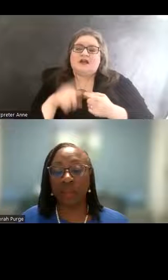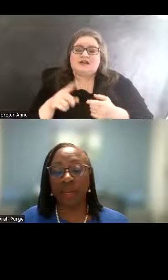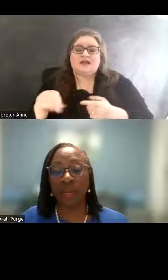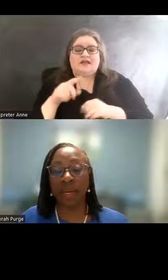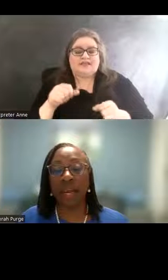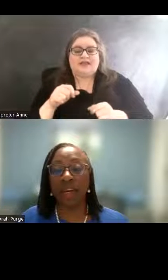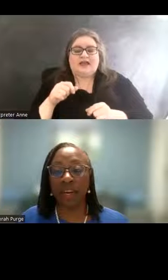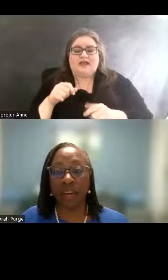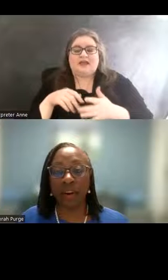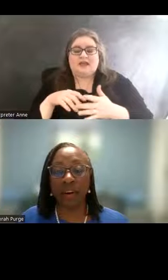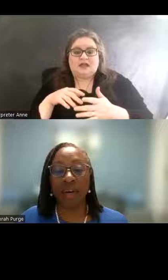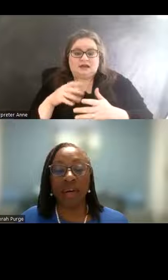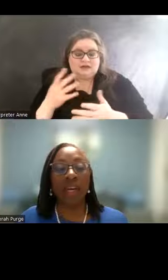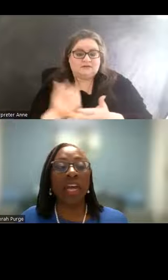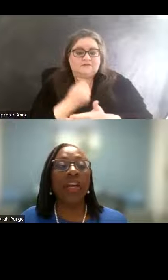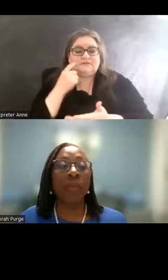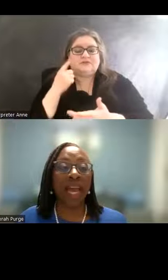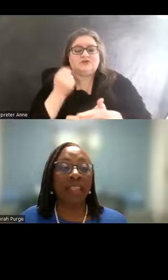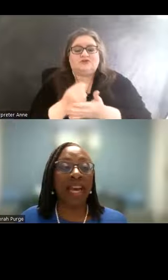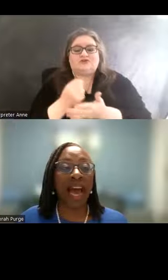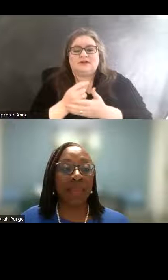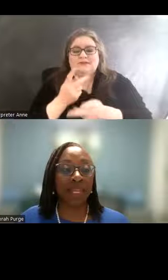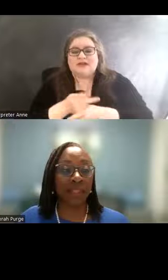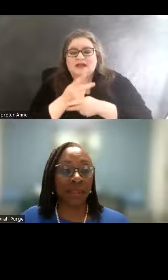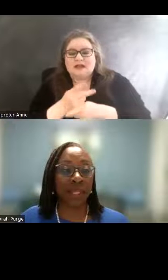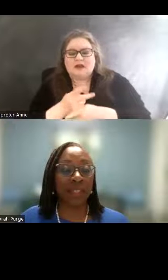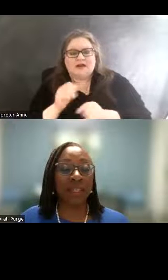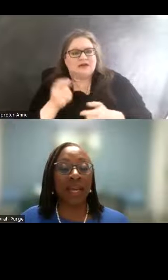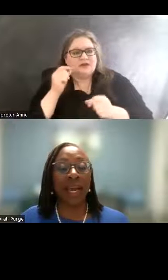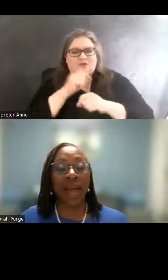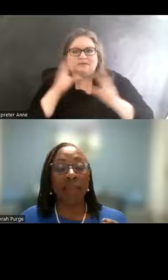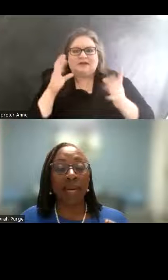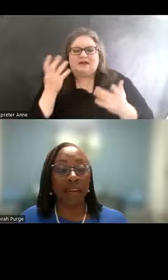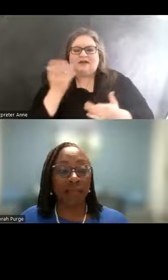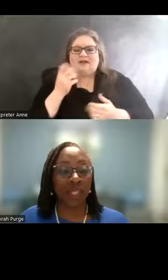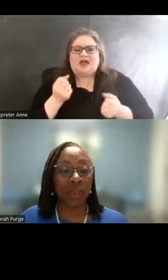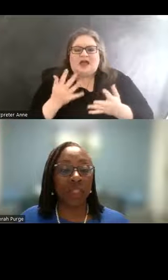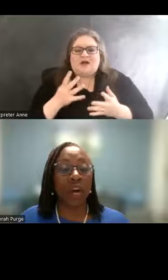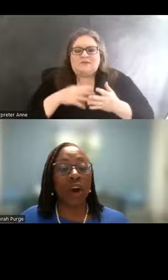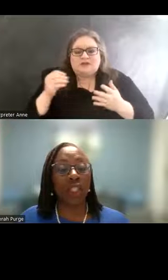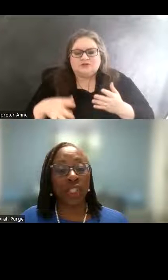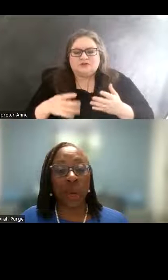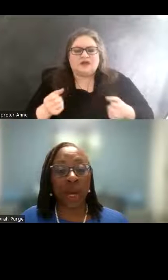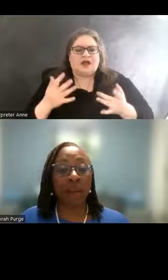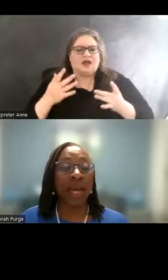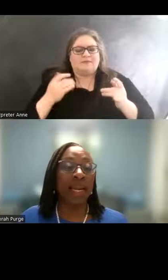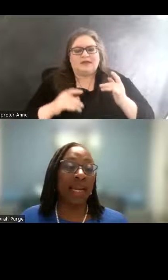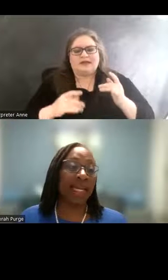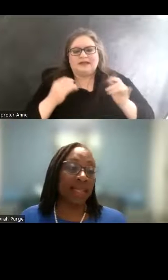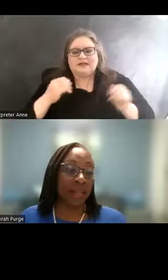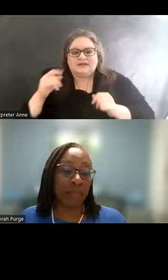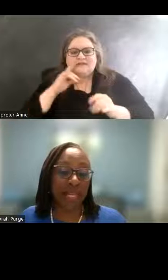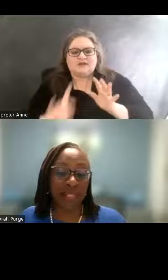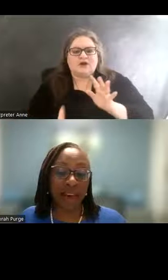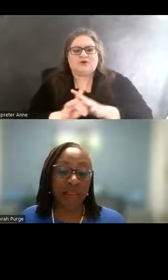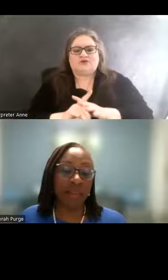access treatment and care. Can you imagine how many students and how many individuals are showing up less